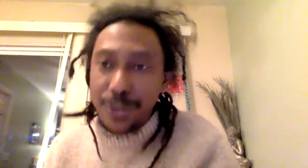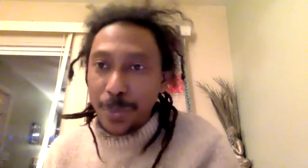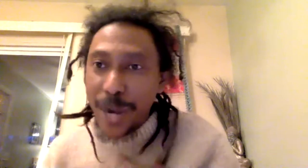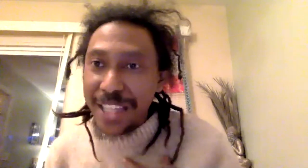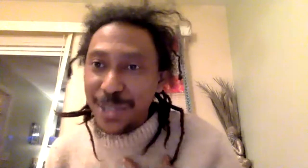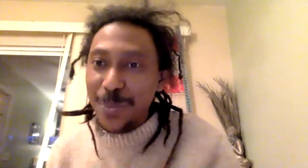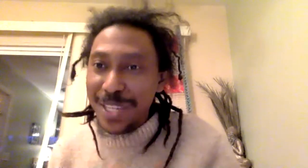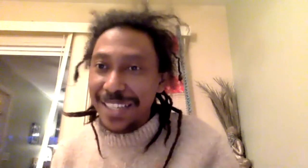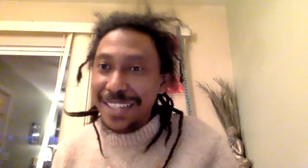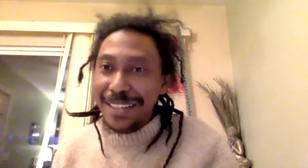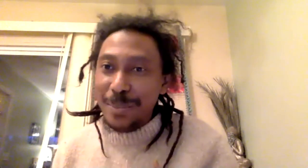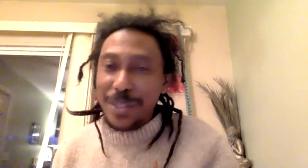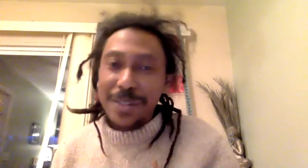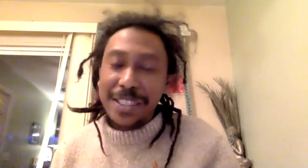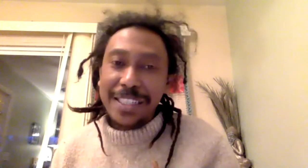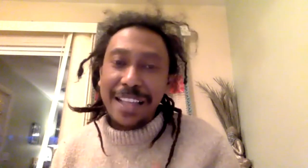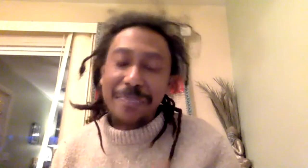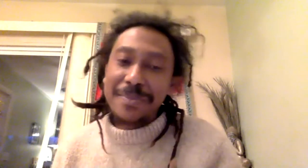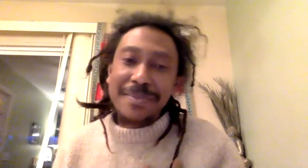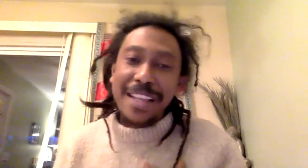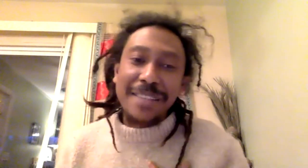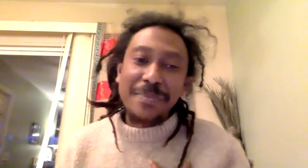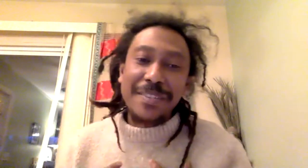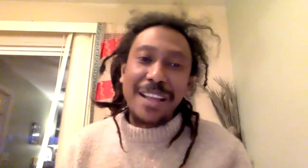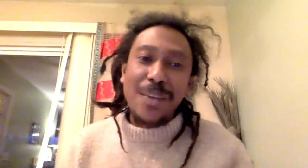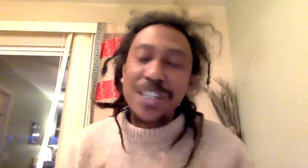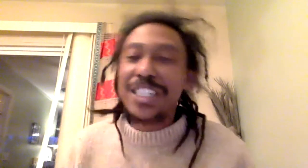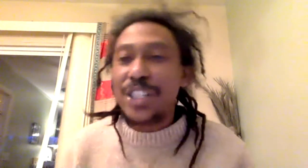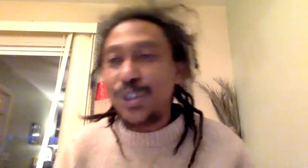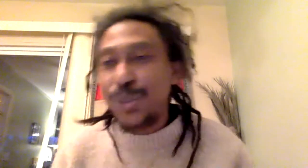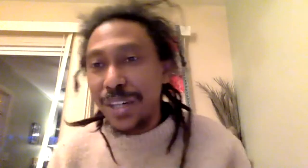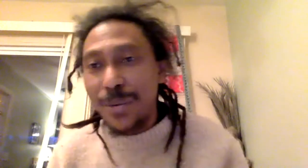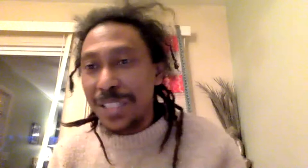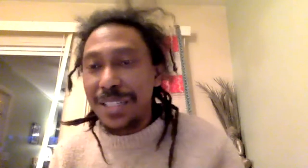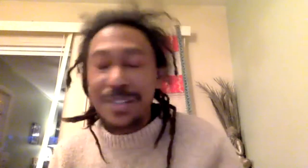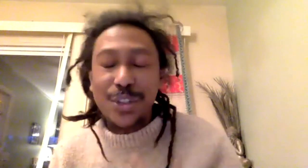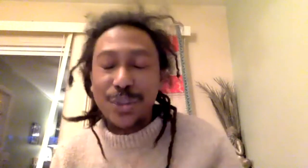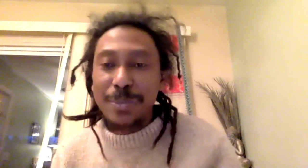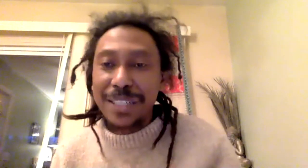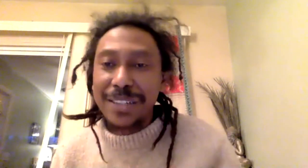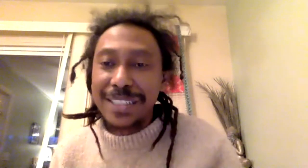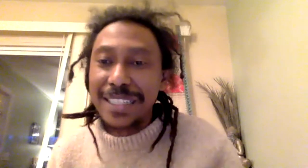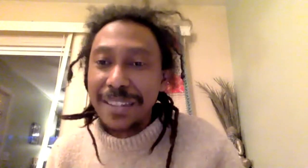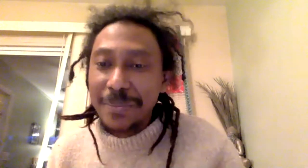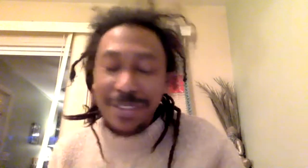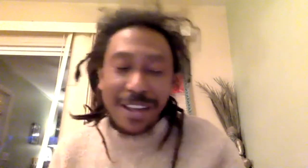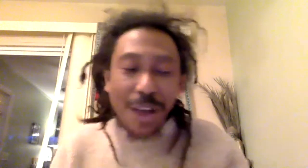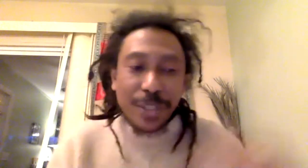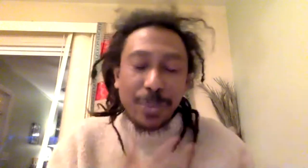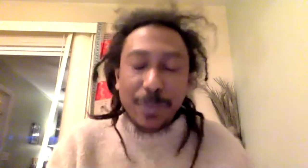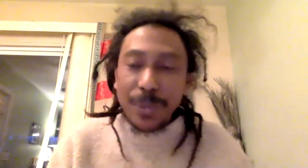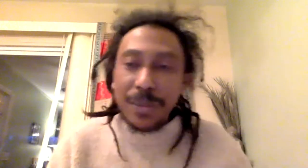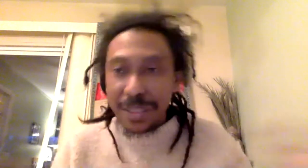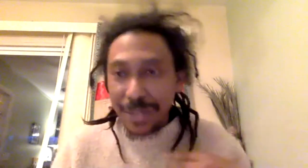the prize to me, because I wasn't sure. I was not sure because how